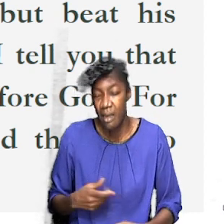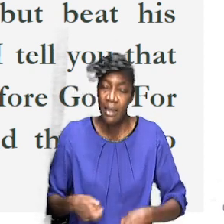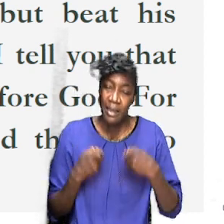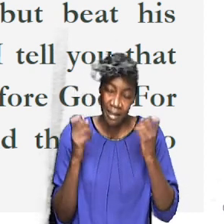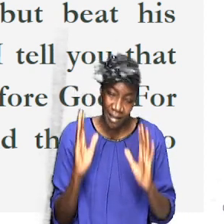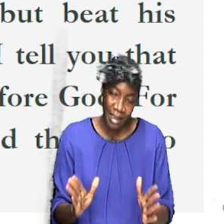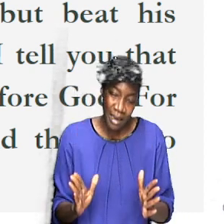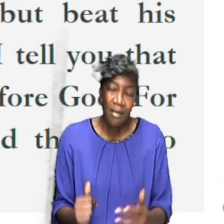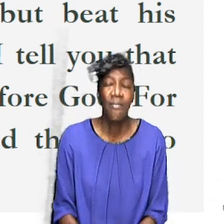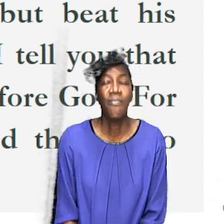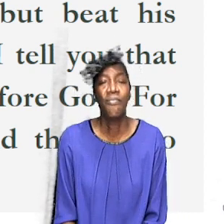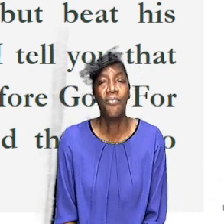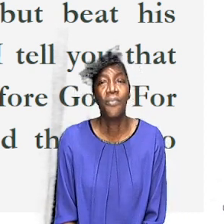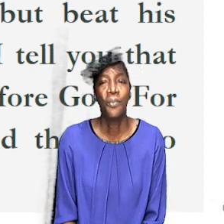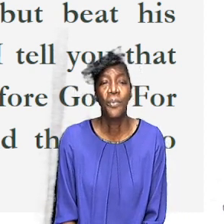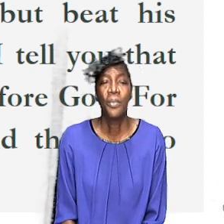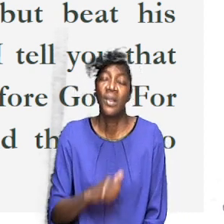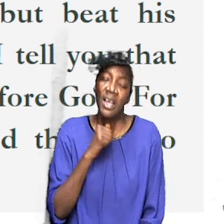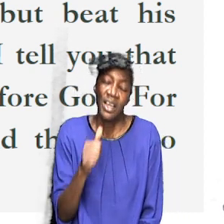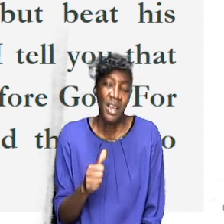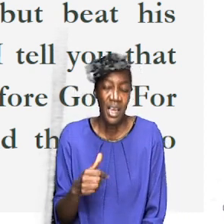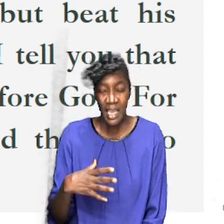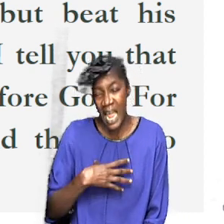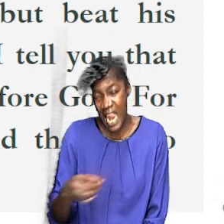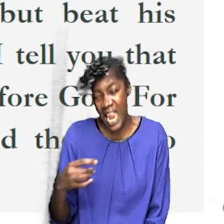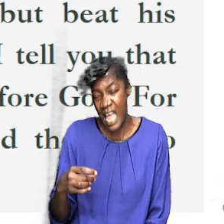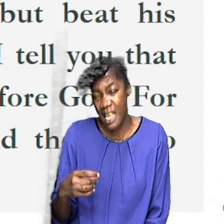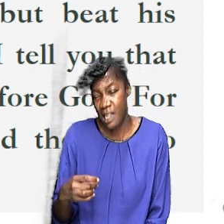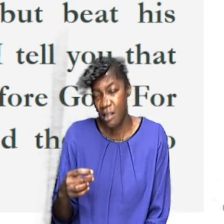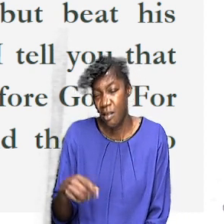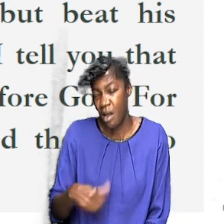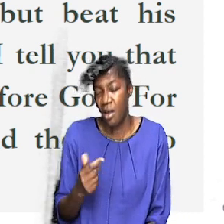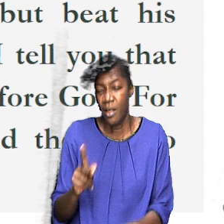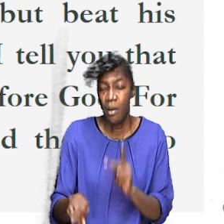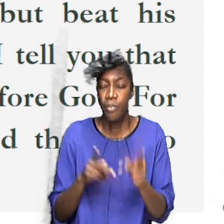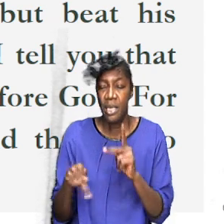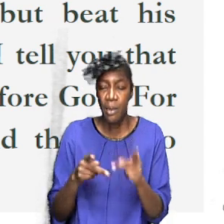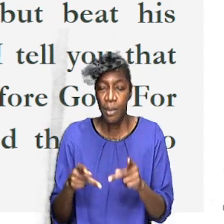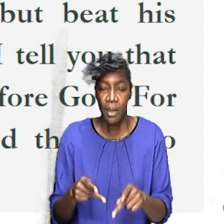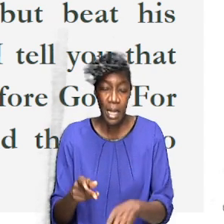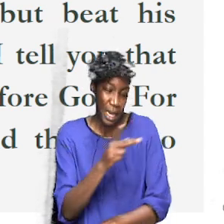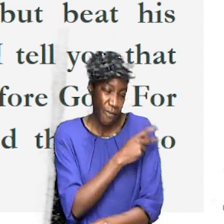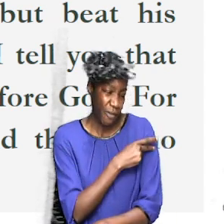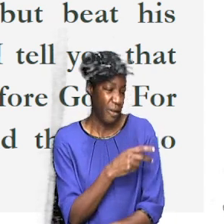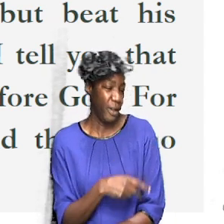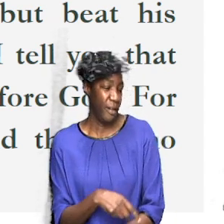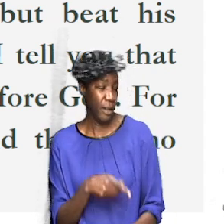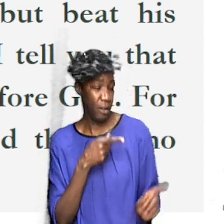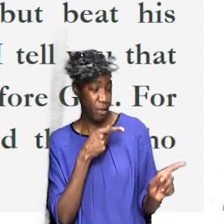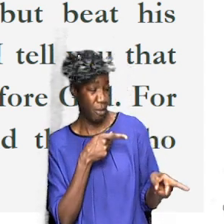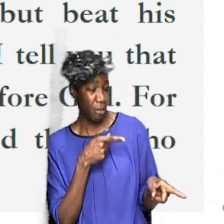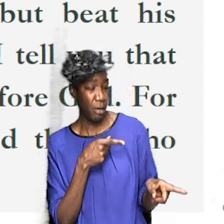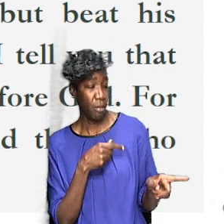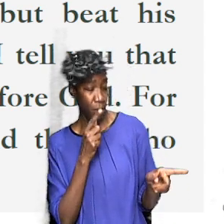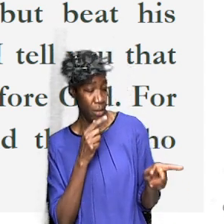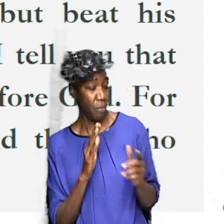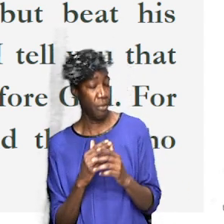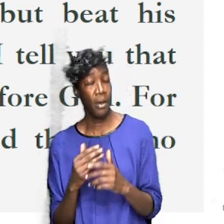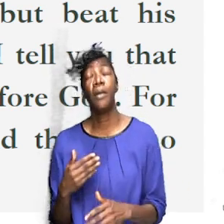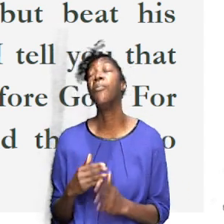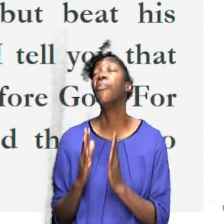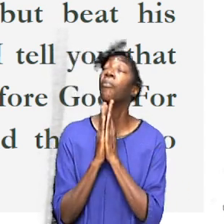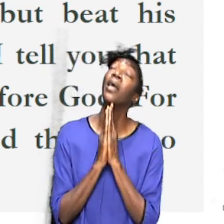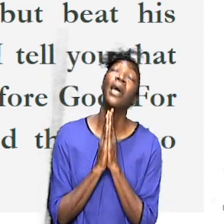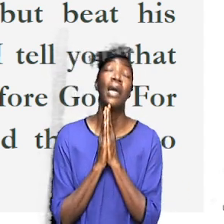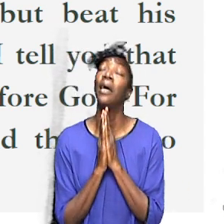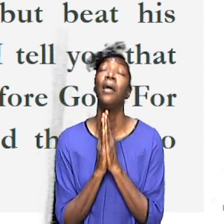in a sense. They were not liked by the people. The Pharisee stood by himself and prayed, God,